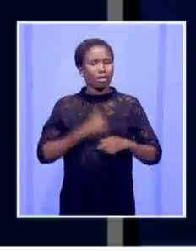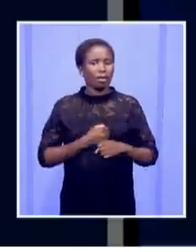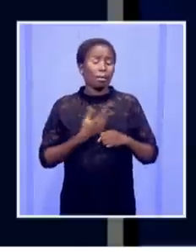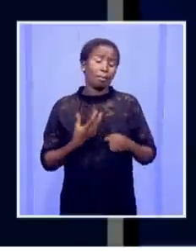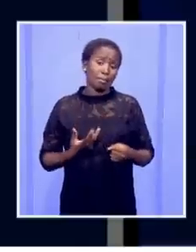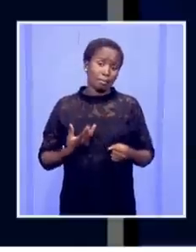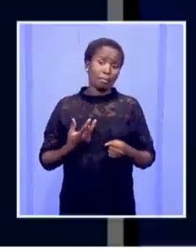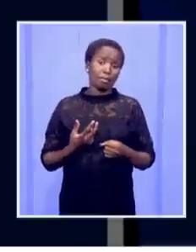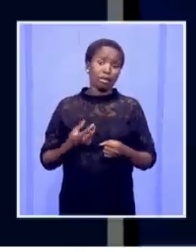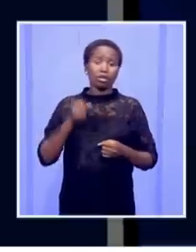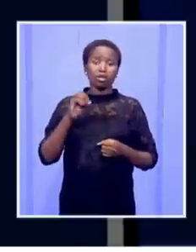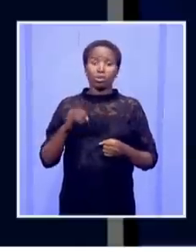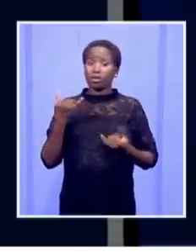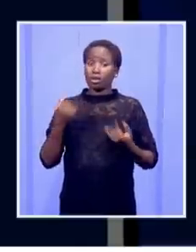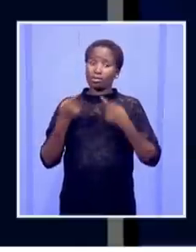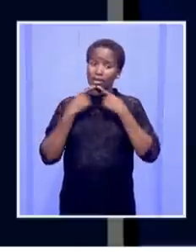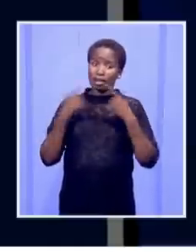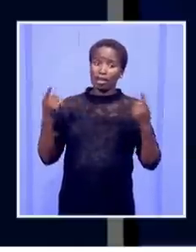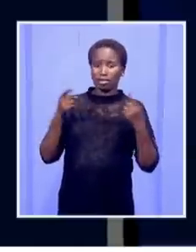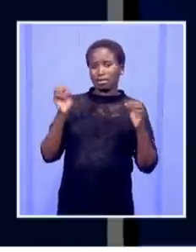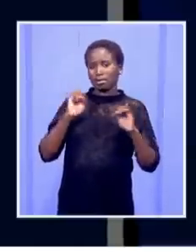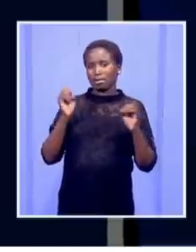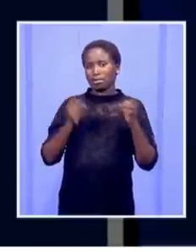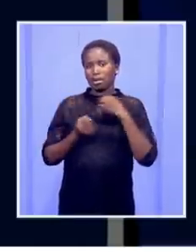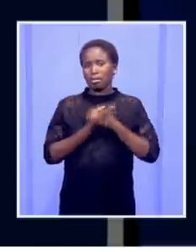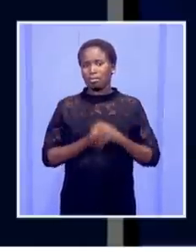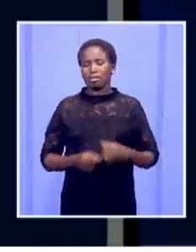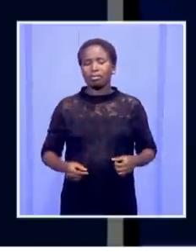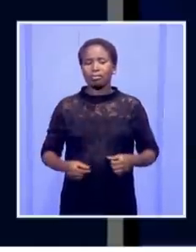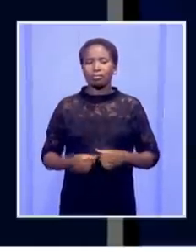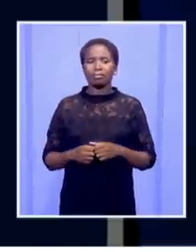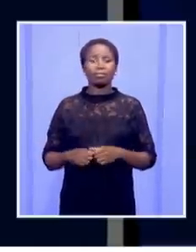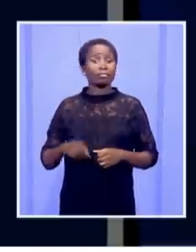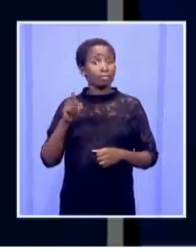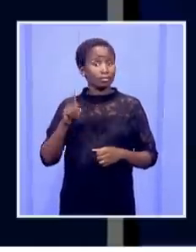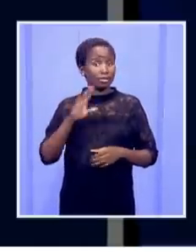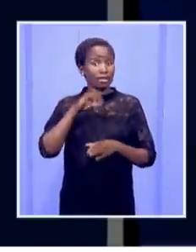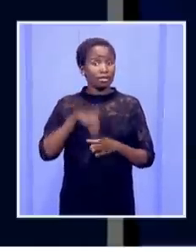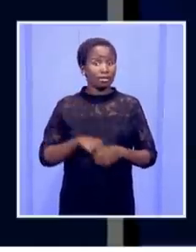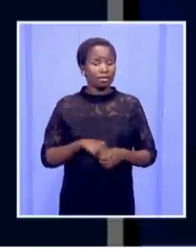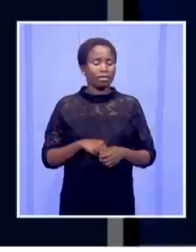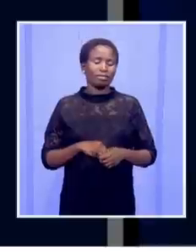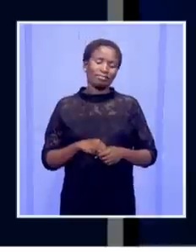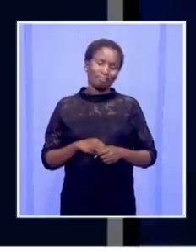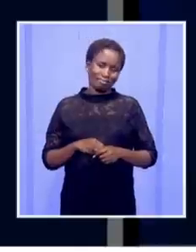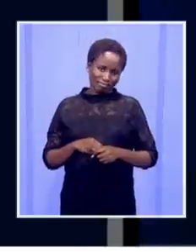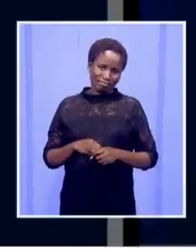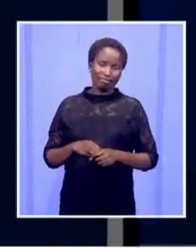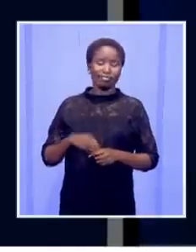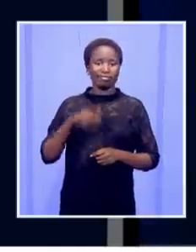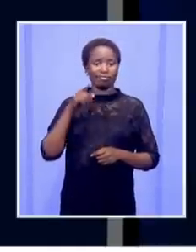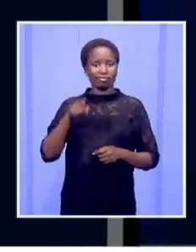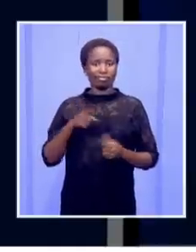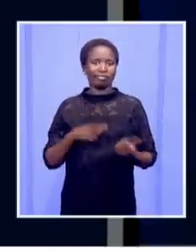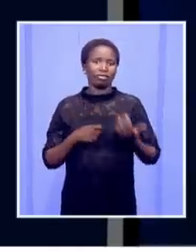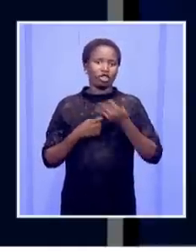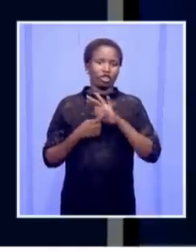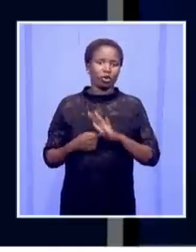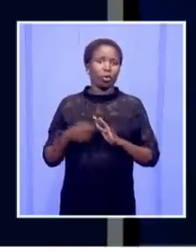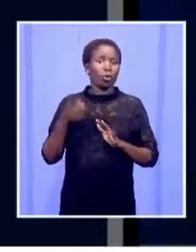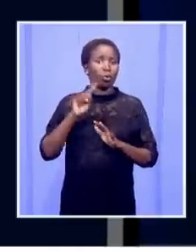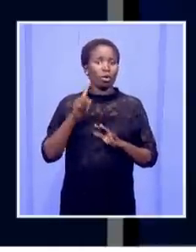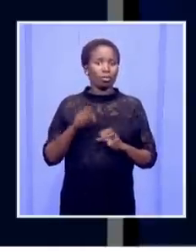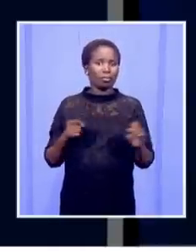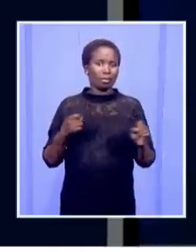then no declaration was made to SARS. So the economic freedom fighters have been part and parcel of the systemic exposure of the contradictions in